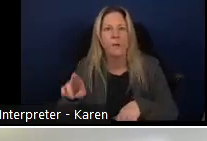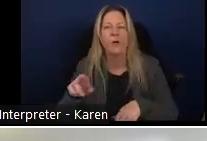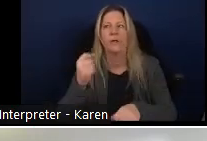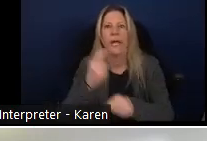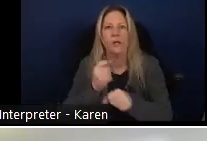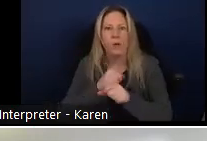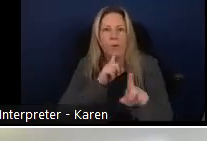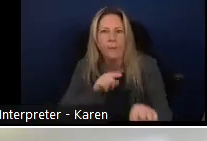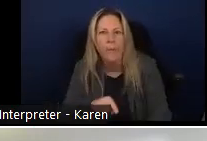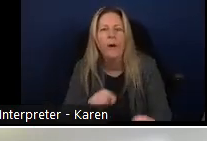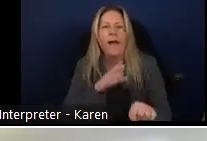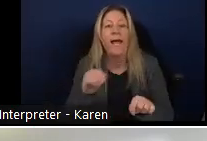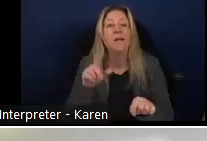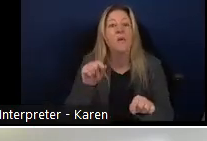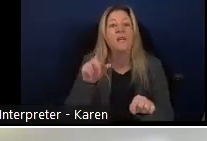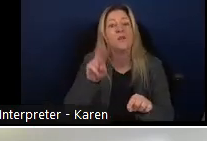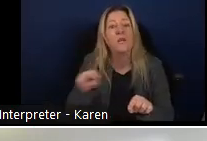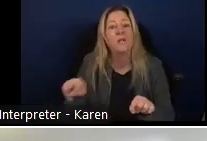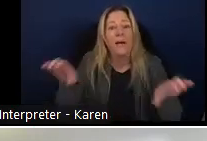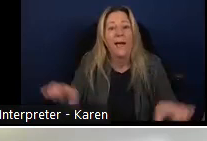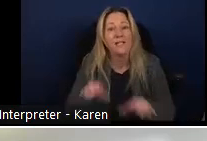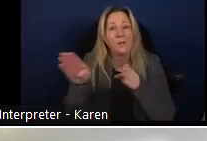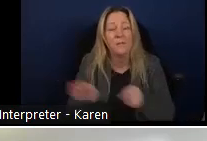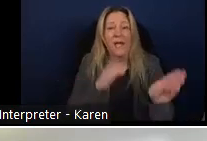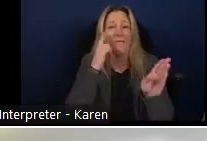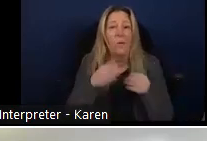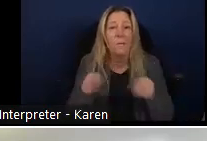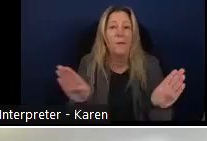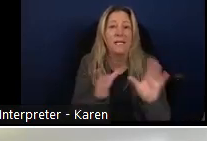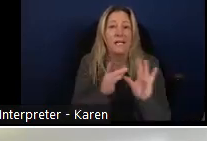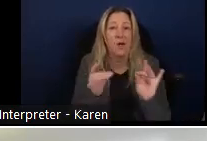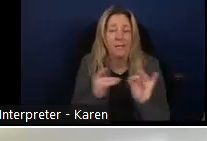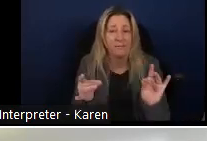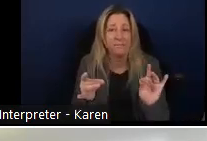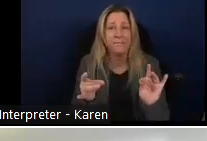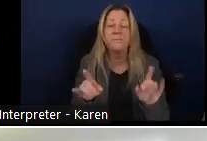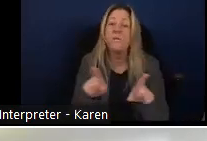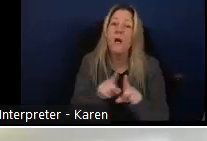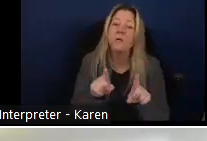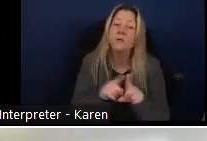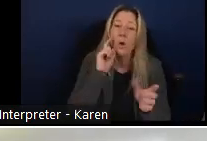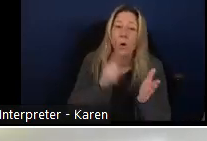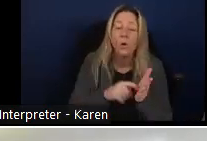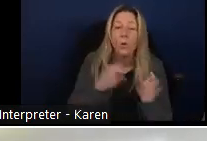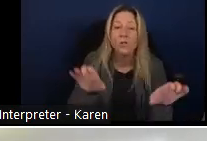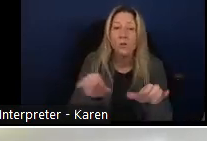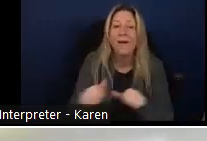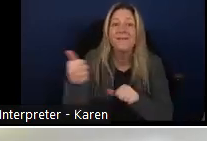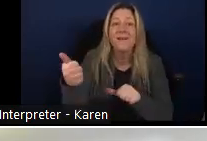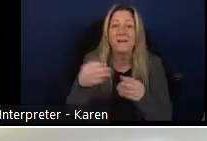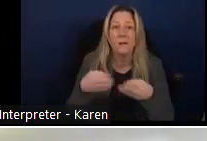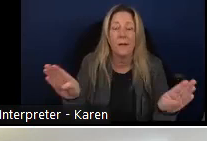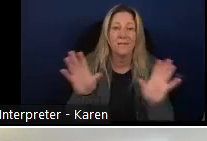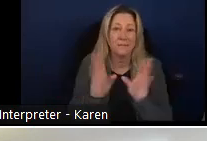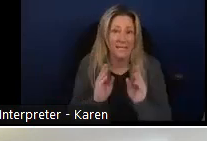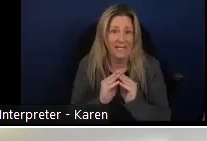as our 2022 action plan for public comment. Please note, we will also be doing another public meeting